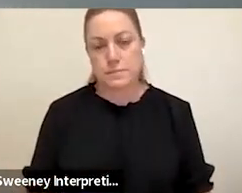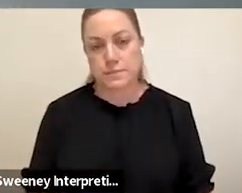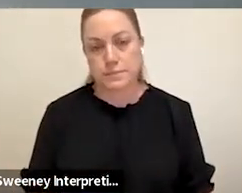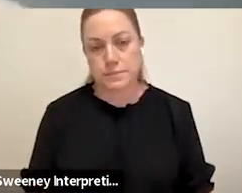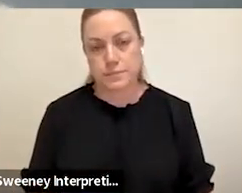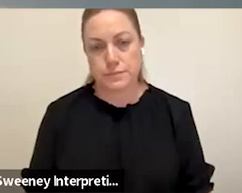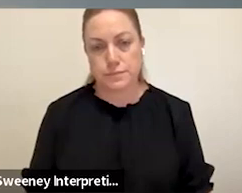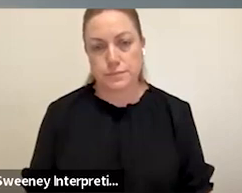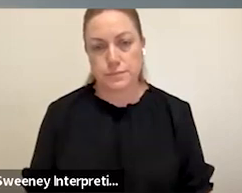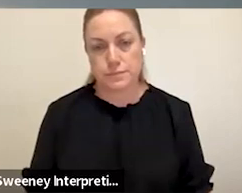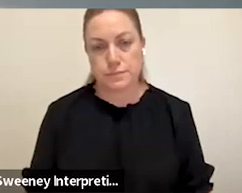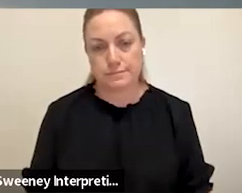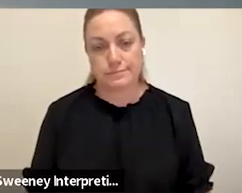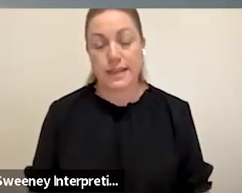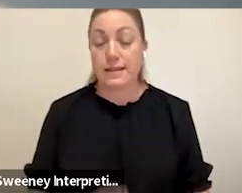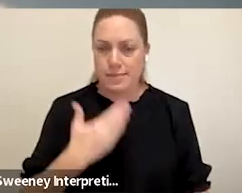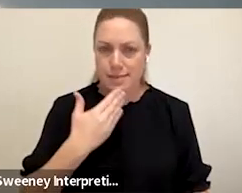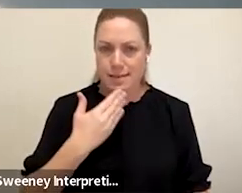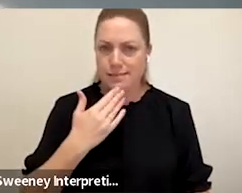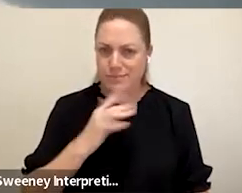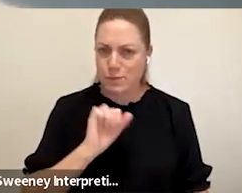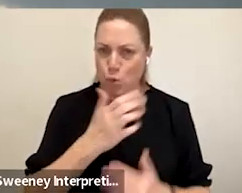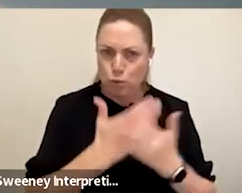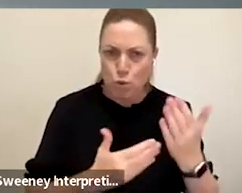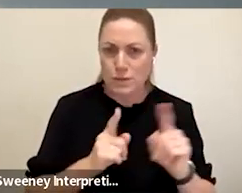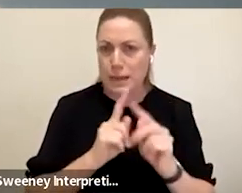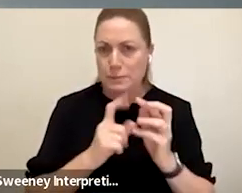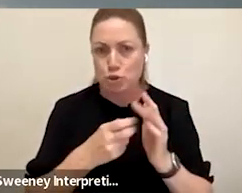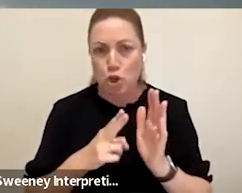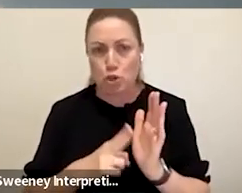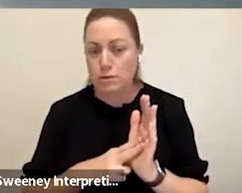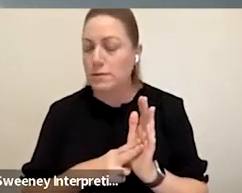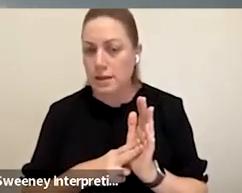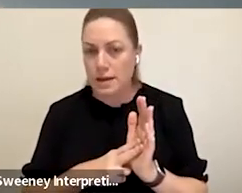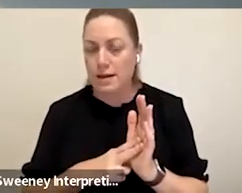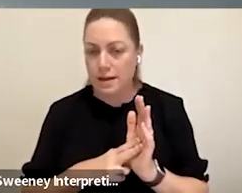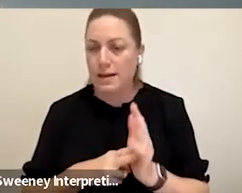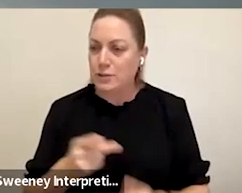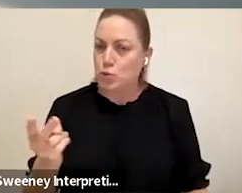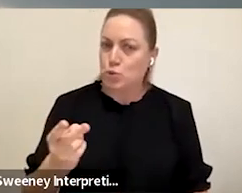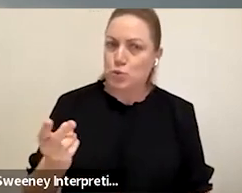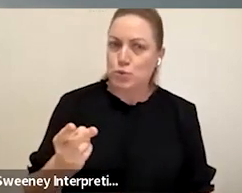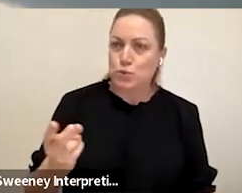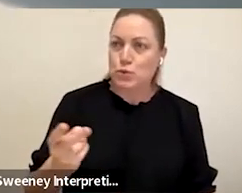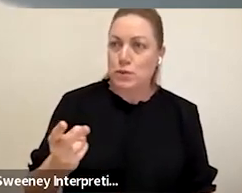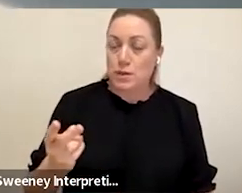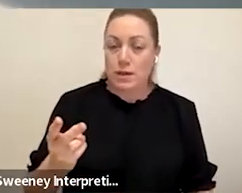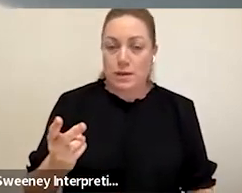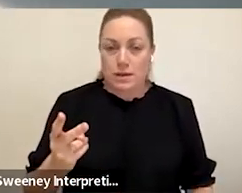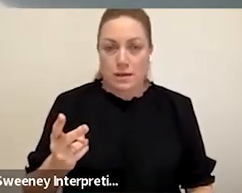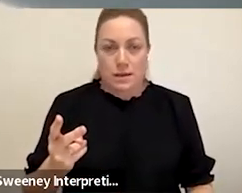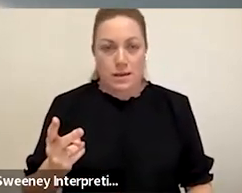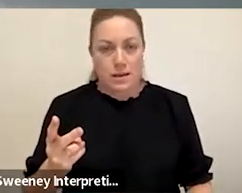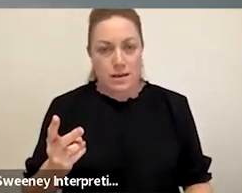and John's is not unlike many people potentially on the call today who are thinking about jumping in and taking